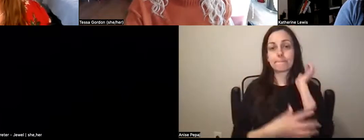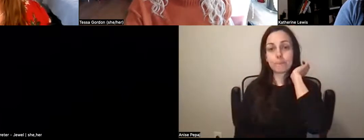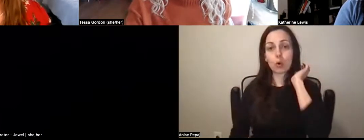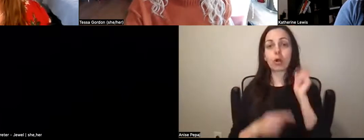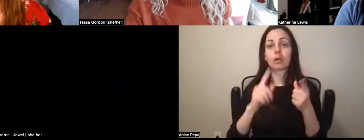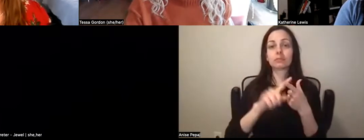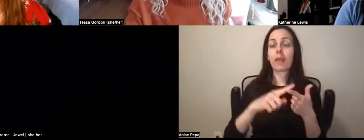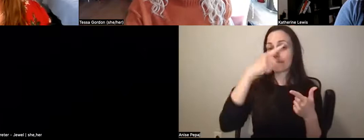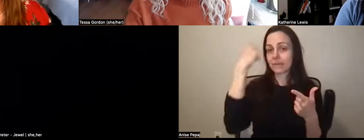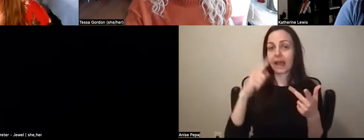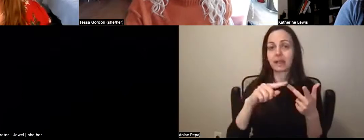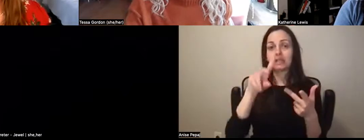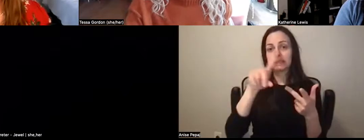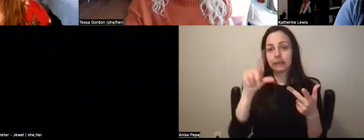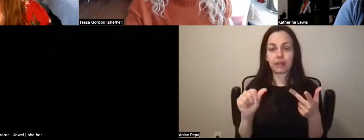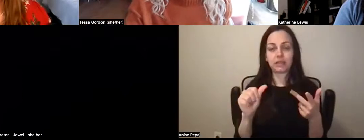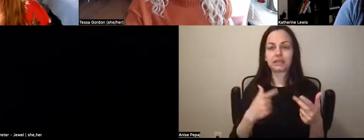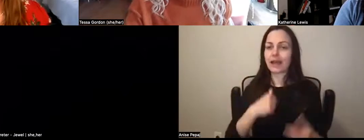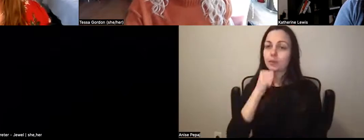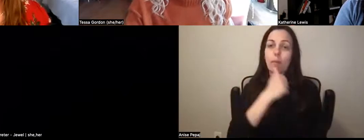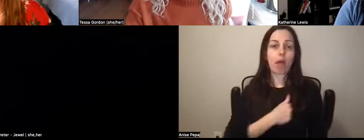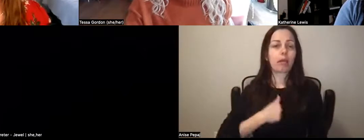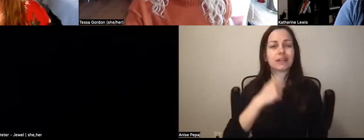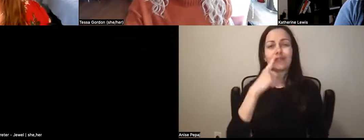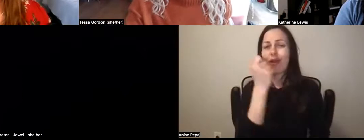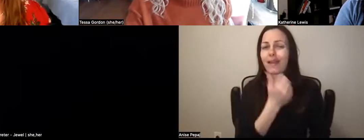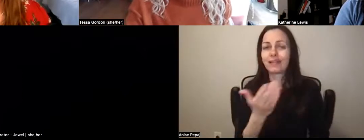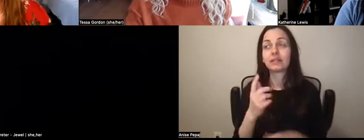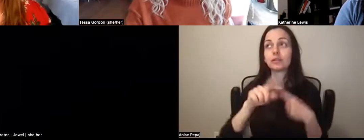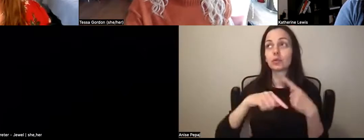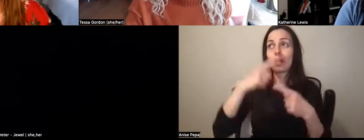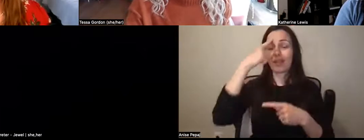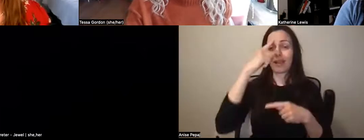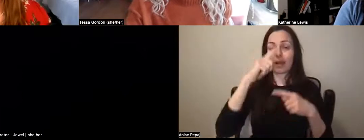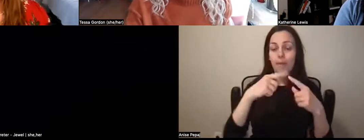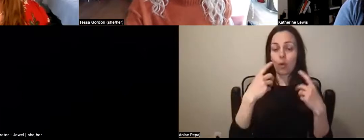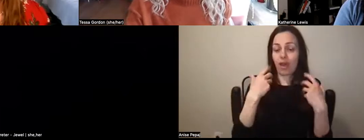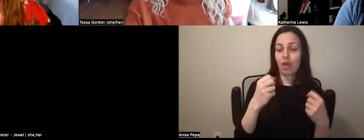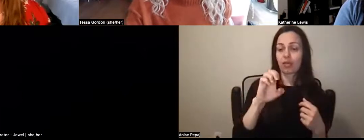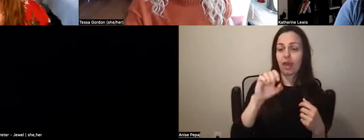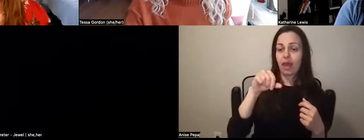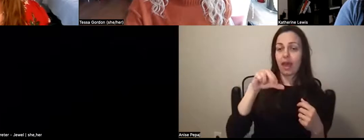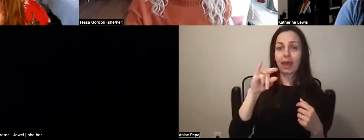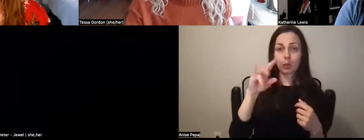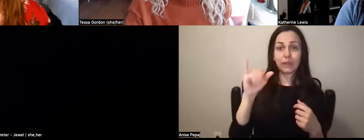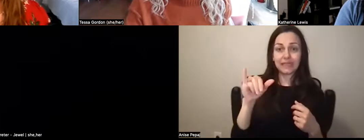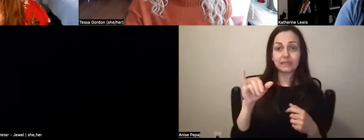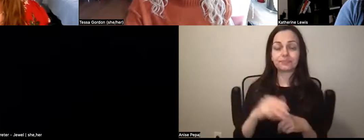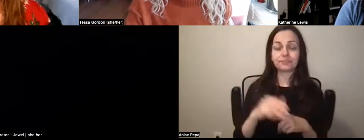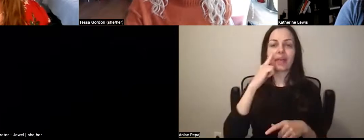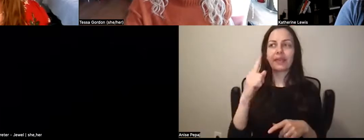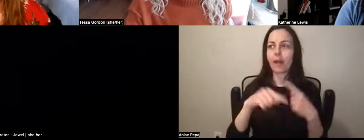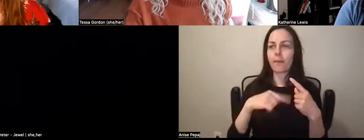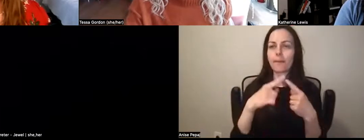was disabled. And I make no apologies for any of that. And so when I think about health equity, I think about the fact that there's